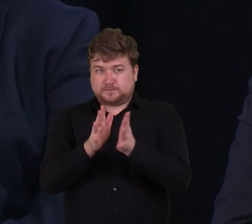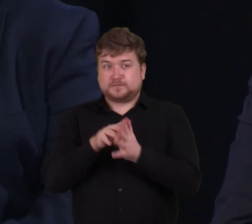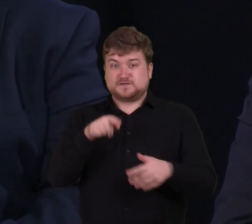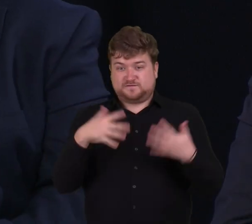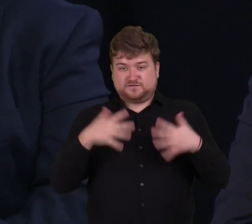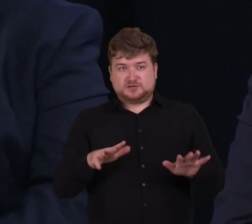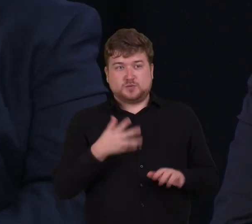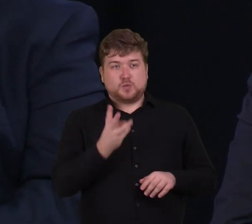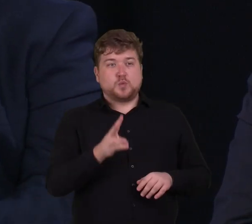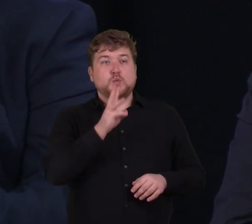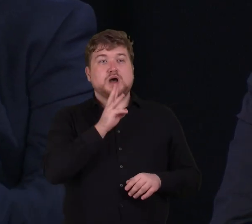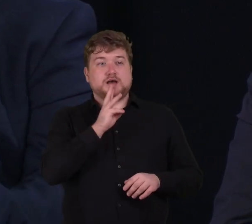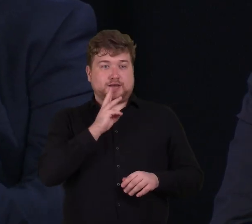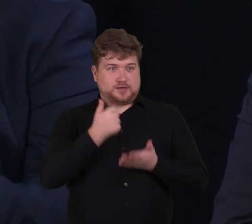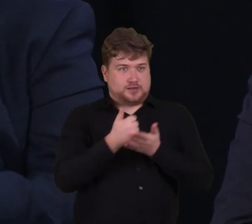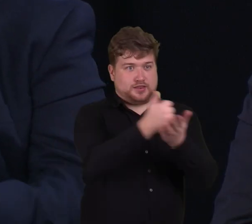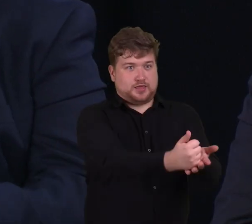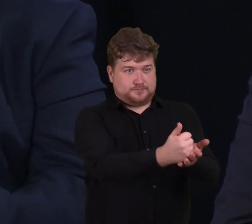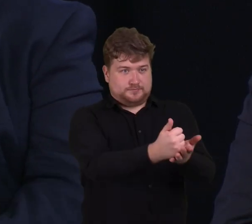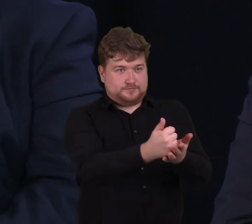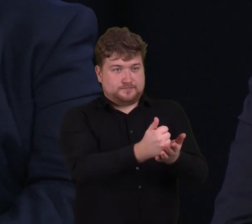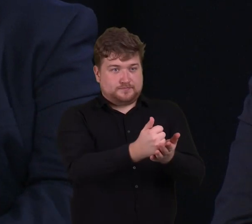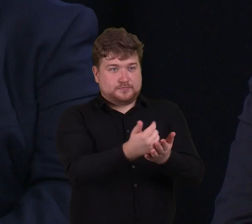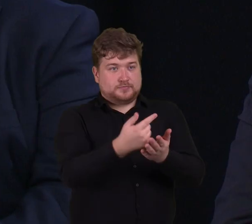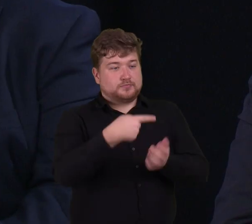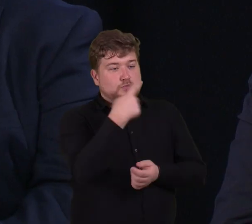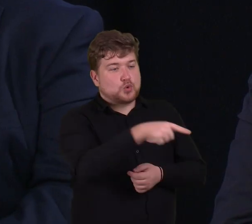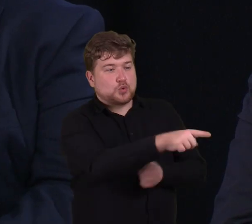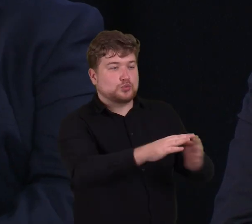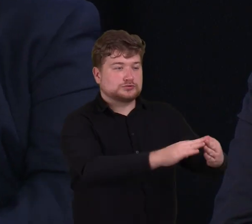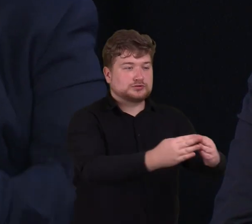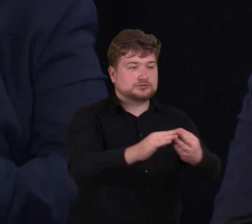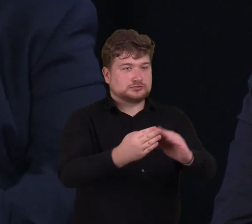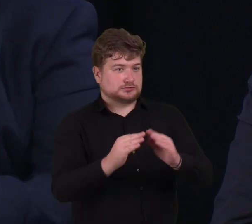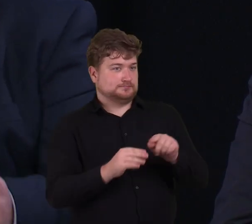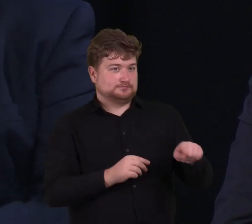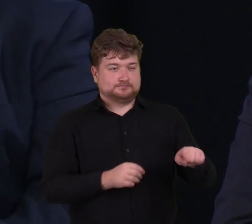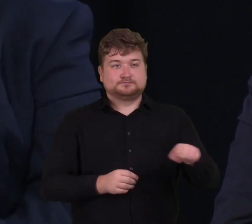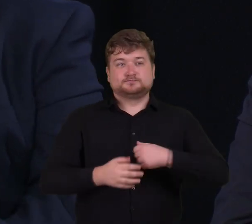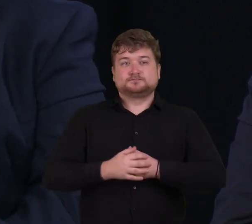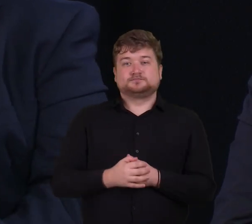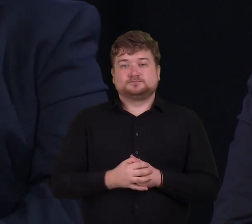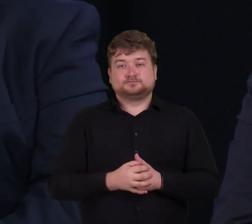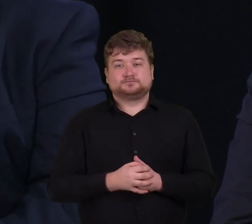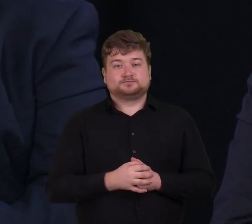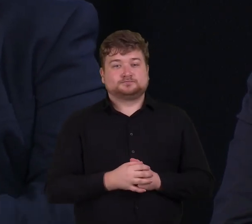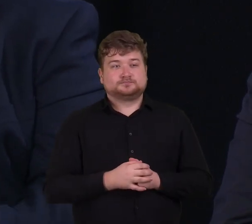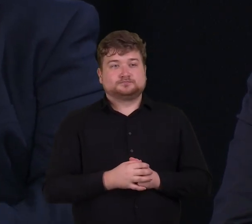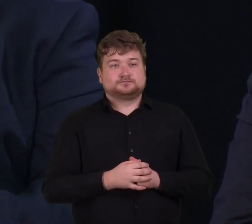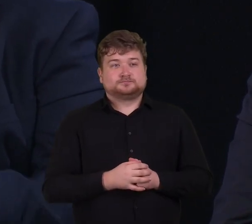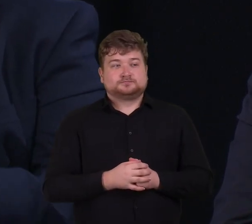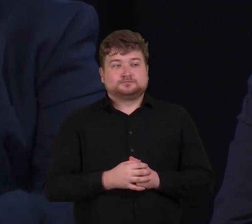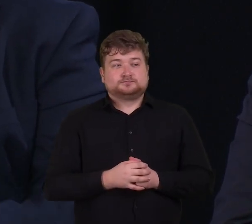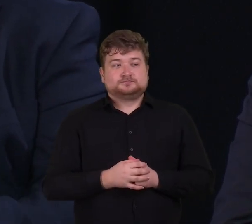programs, and the regional coordination commissions from Algarve and Alentejo